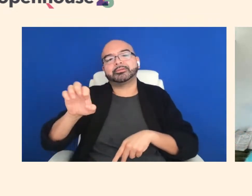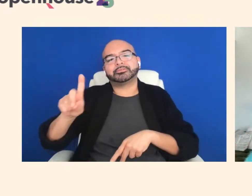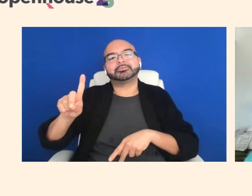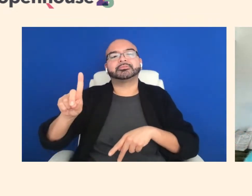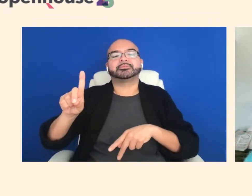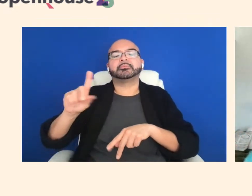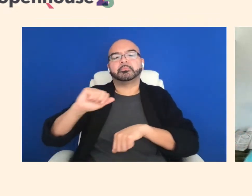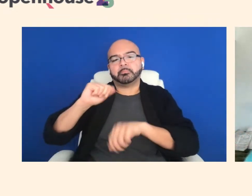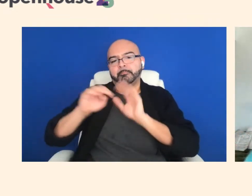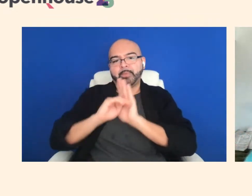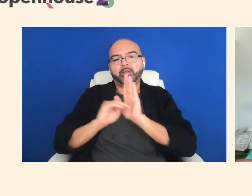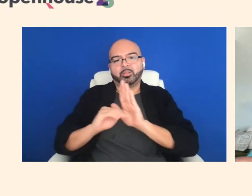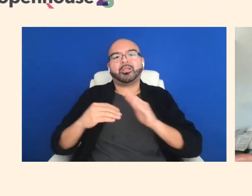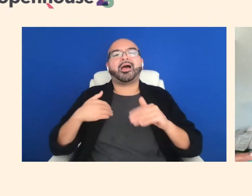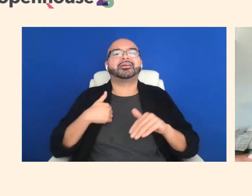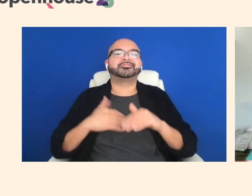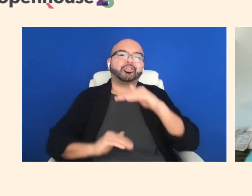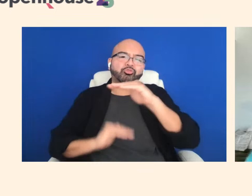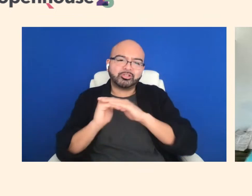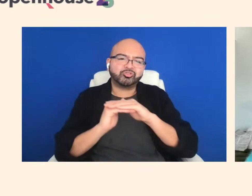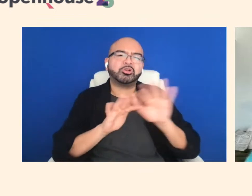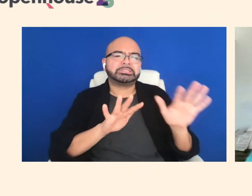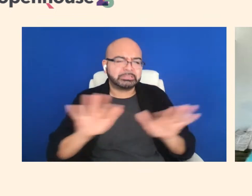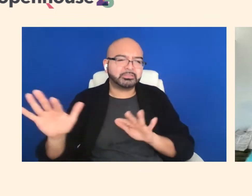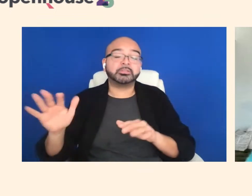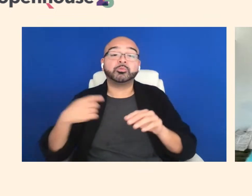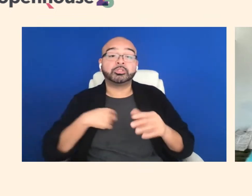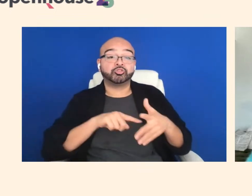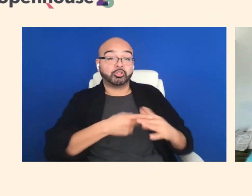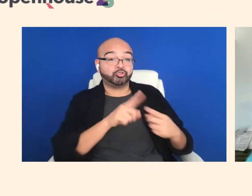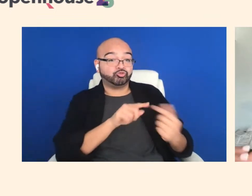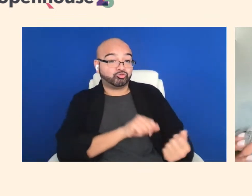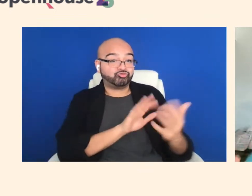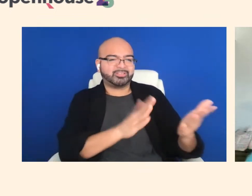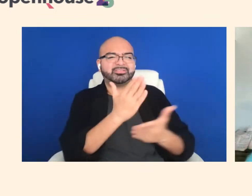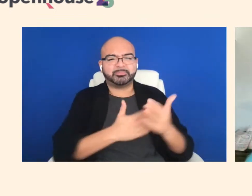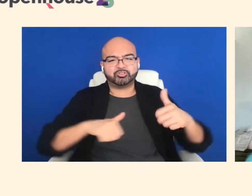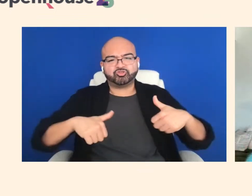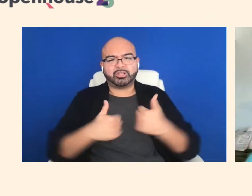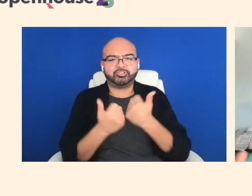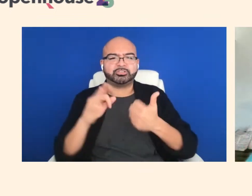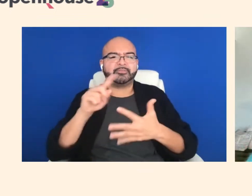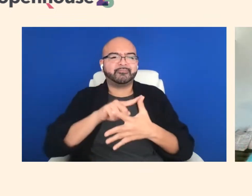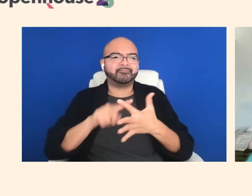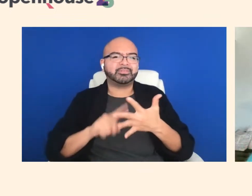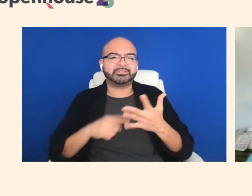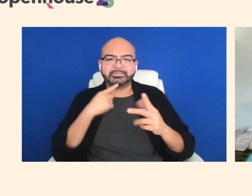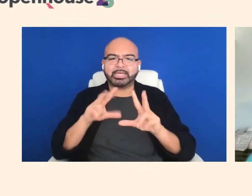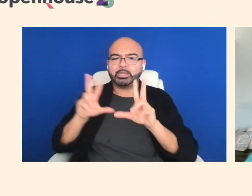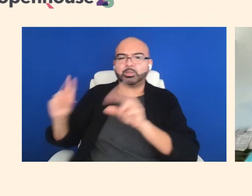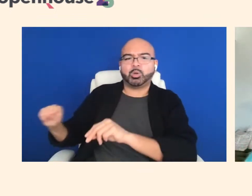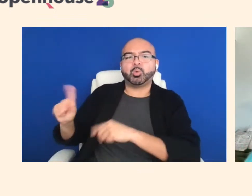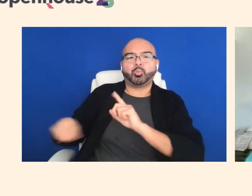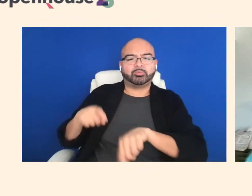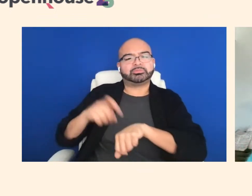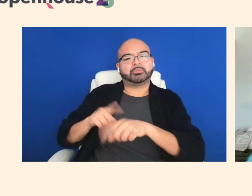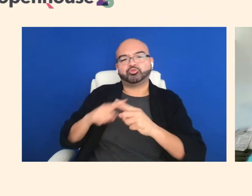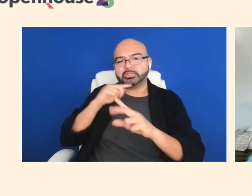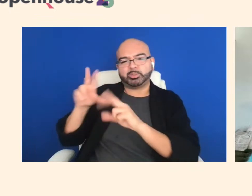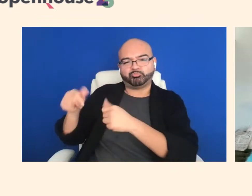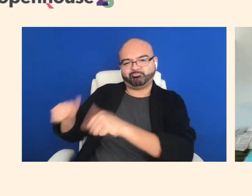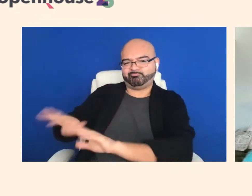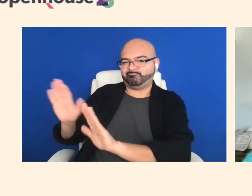really started to address the challenges of saying no when it was time to say no. To say mm,